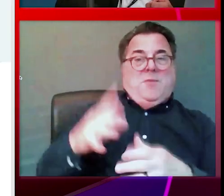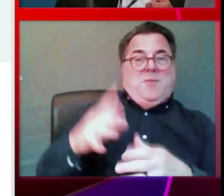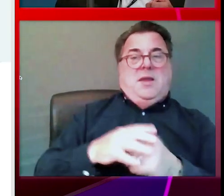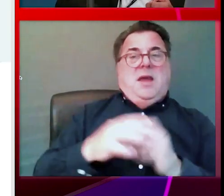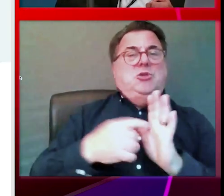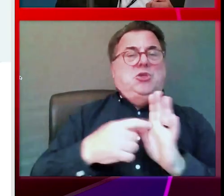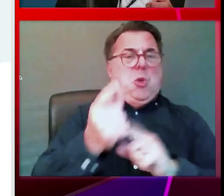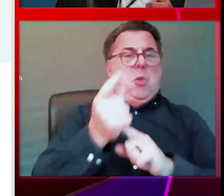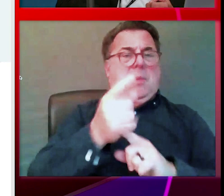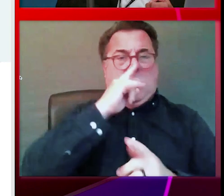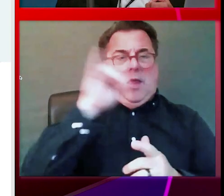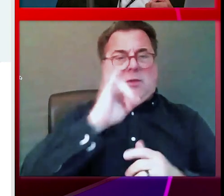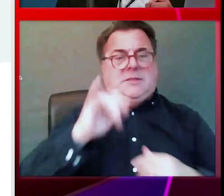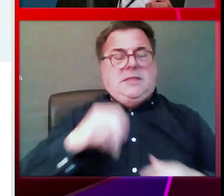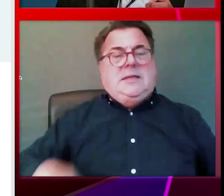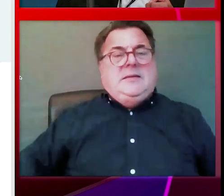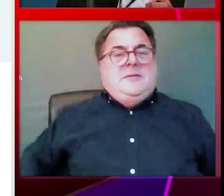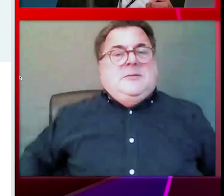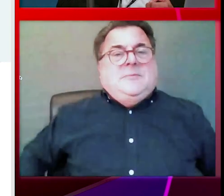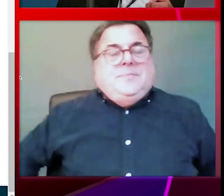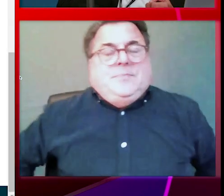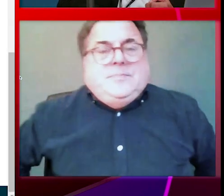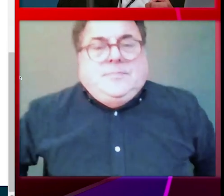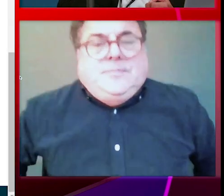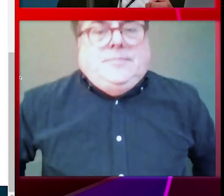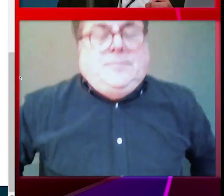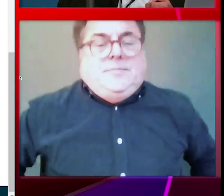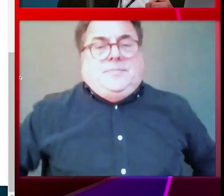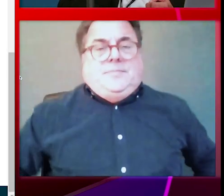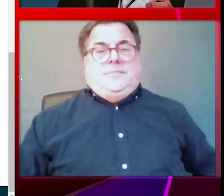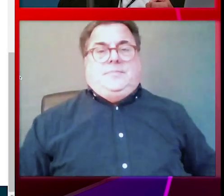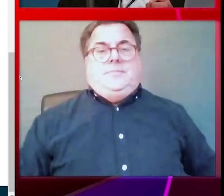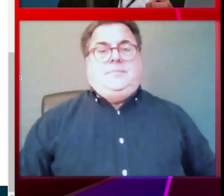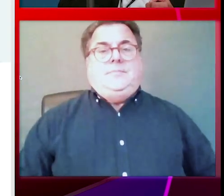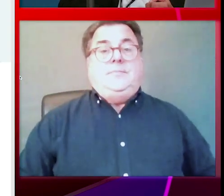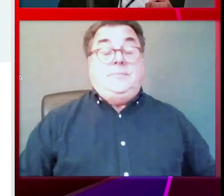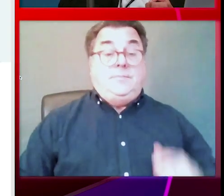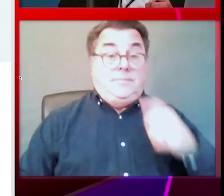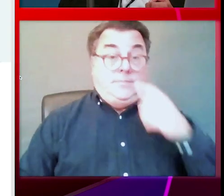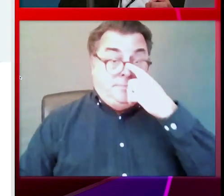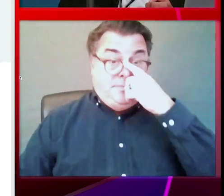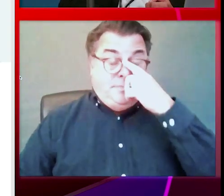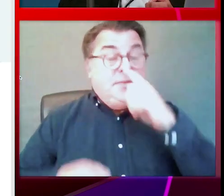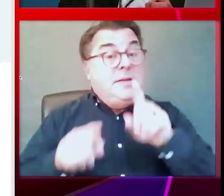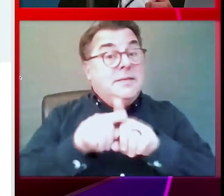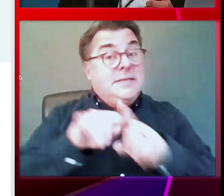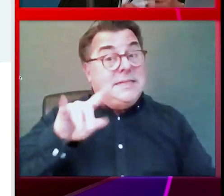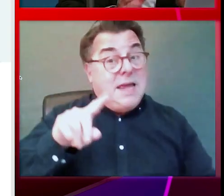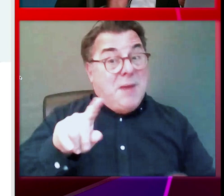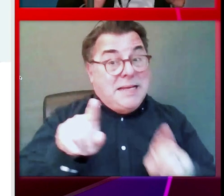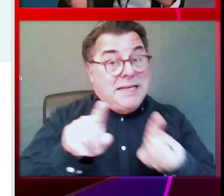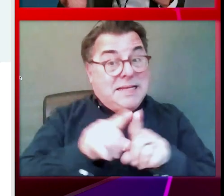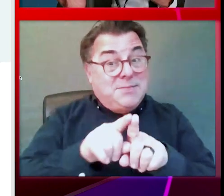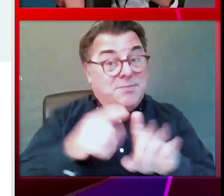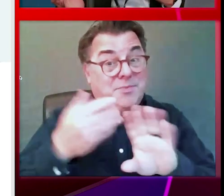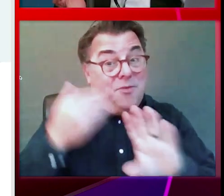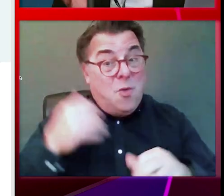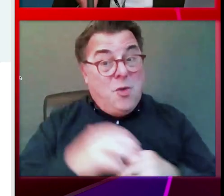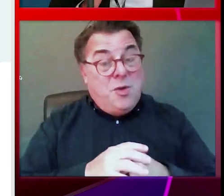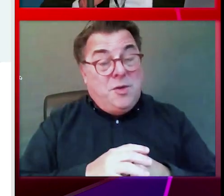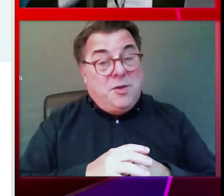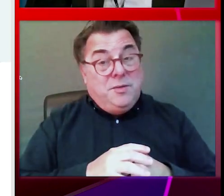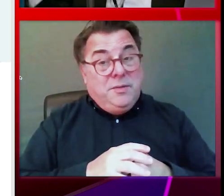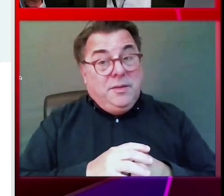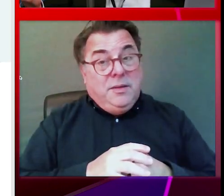CipherTrust Manager interface. So if you look on the ID, it's the same ID that we put here, which basically ties